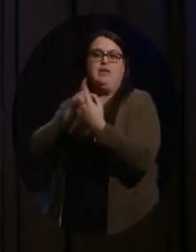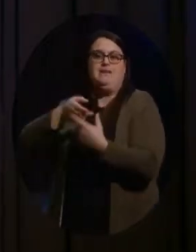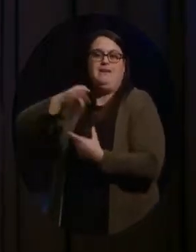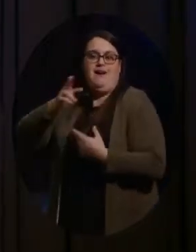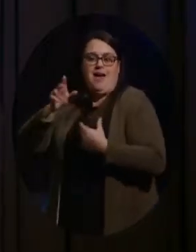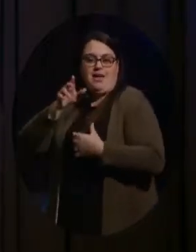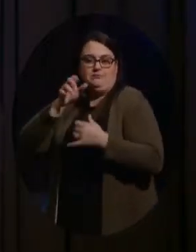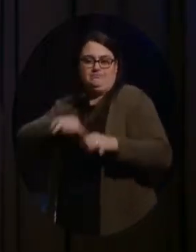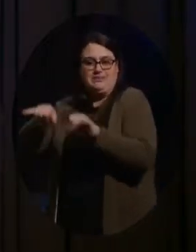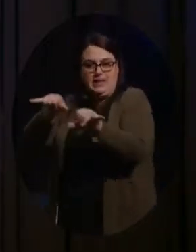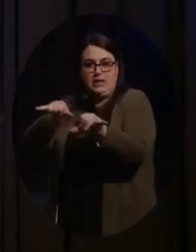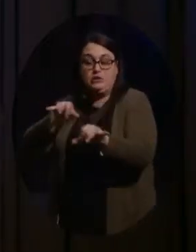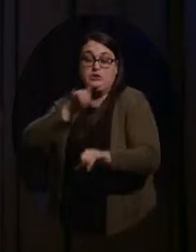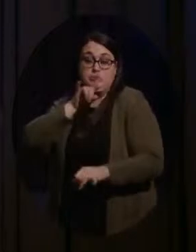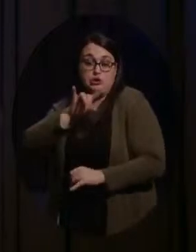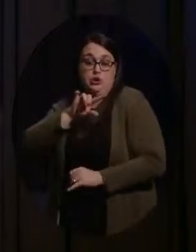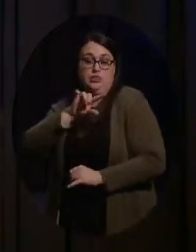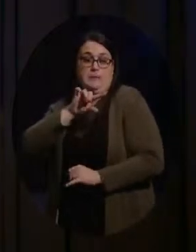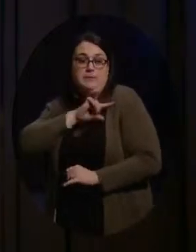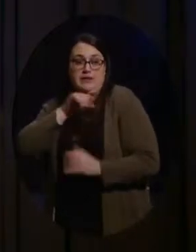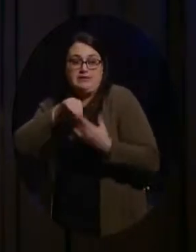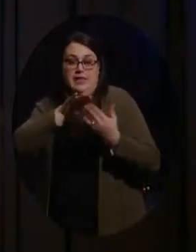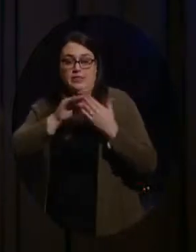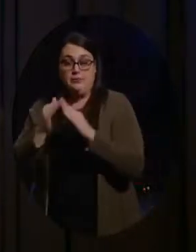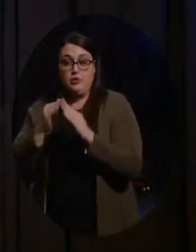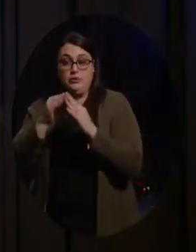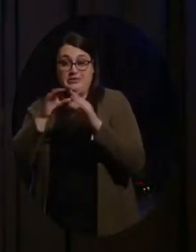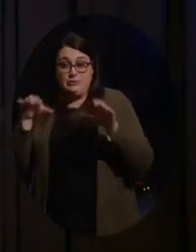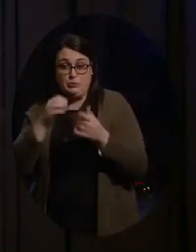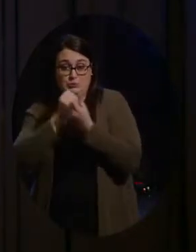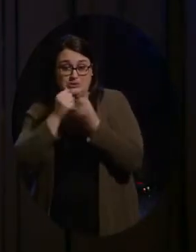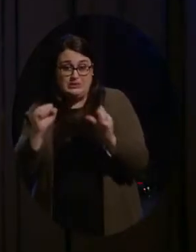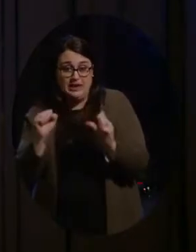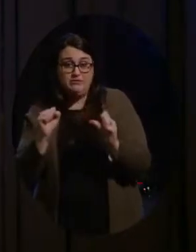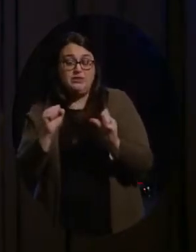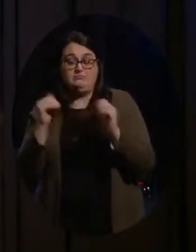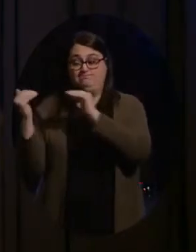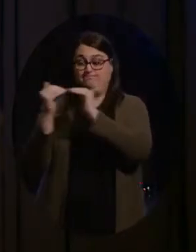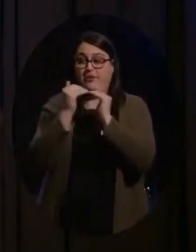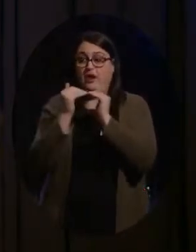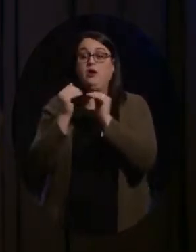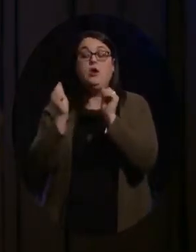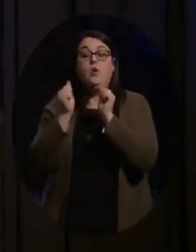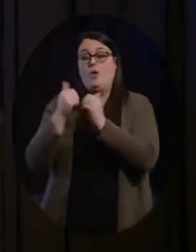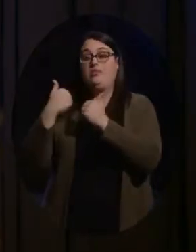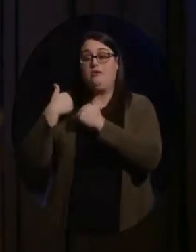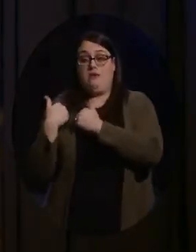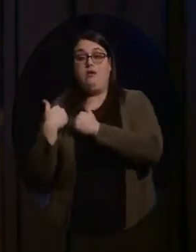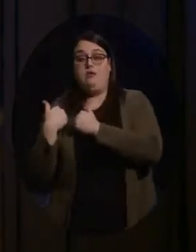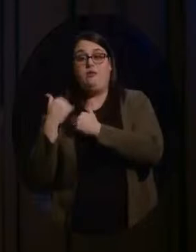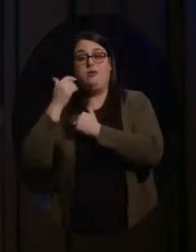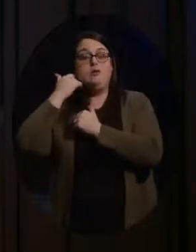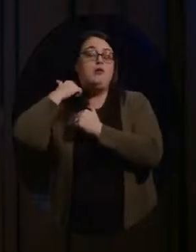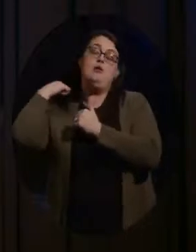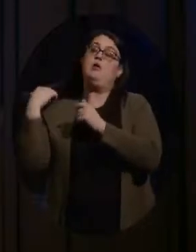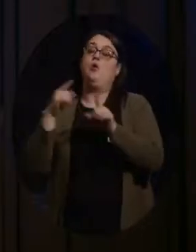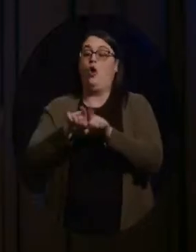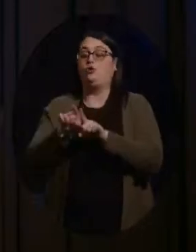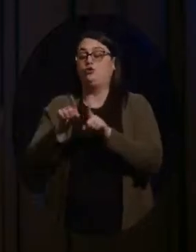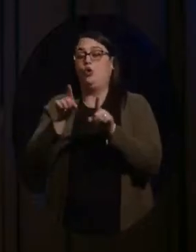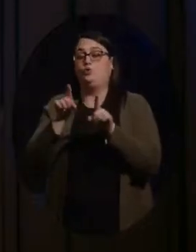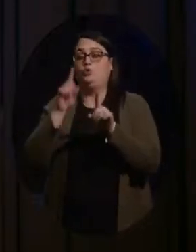And in order to ensure that policing in our communities is done safely, fairly, and with accountability, we also